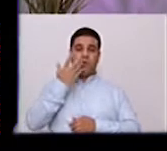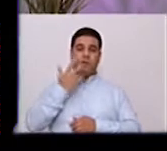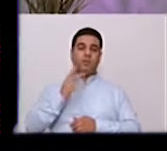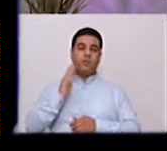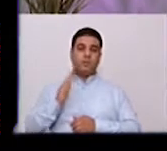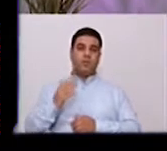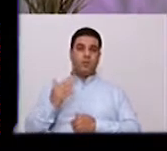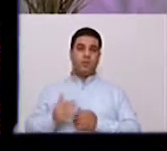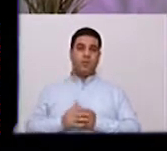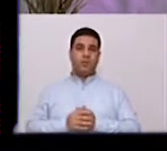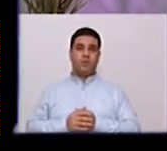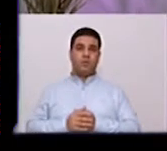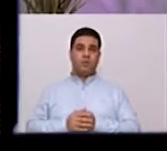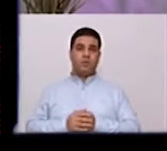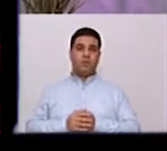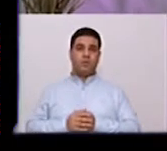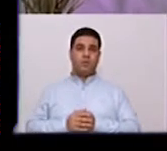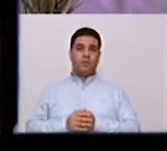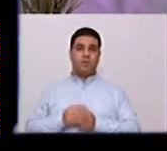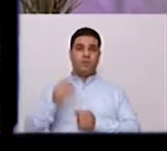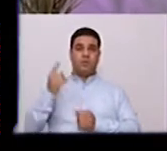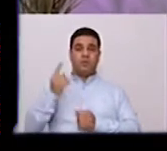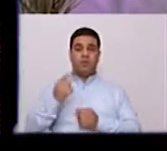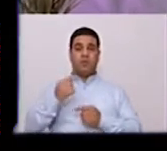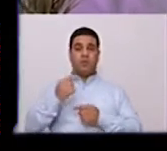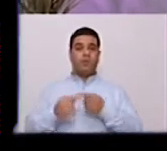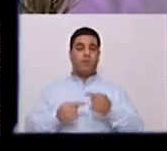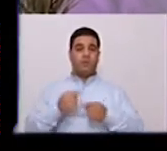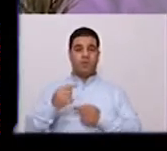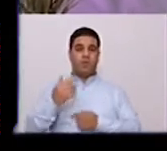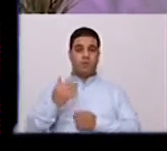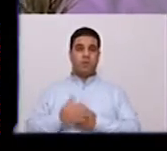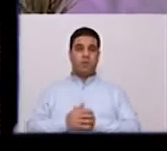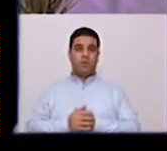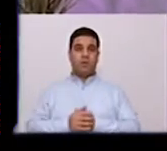bo'ladi. Demak, birinchi avlodda